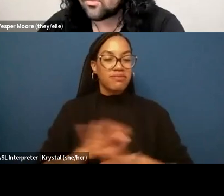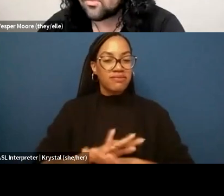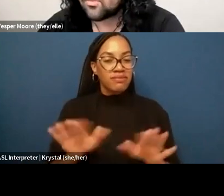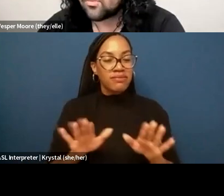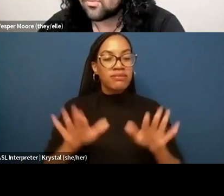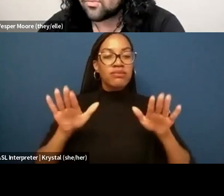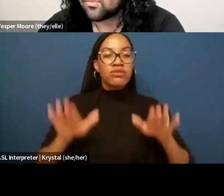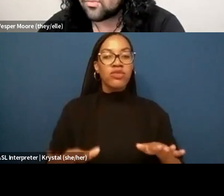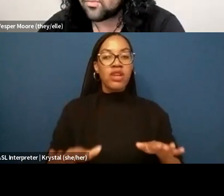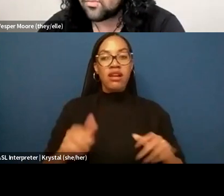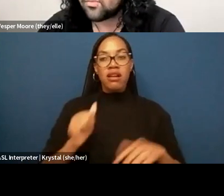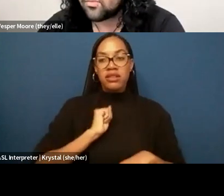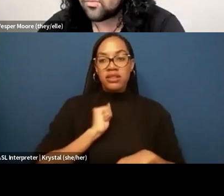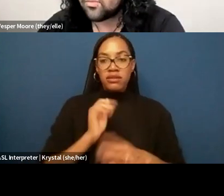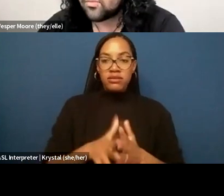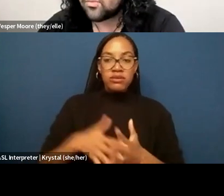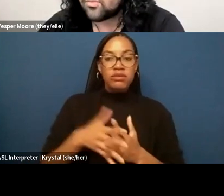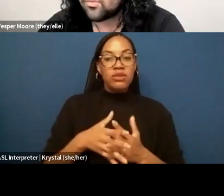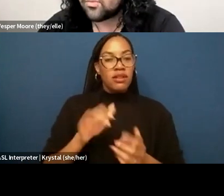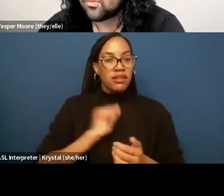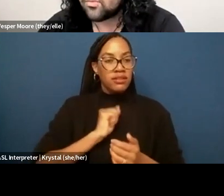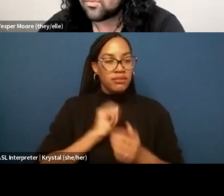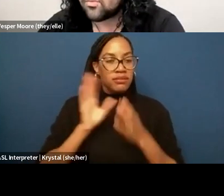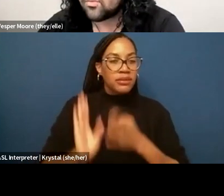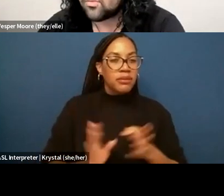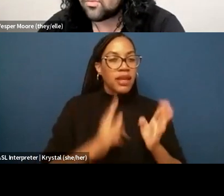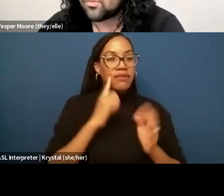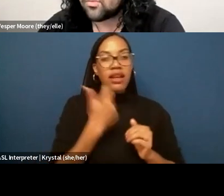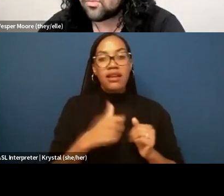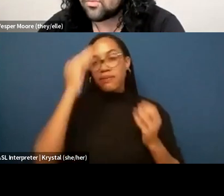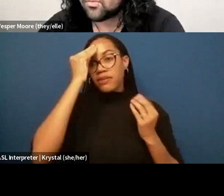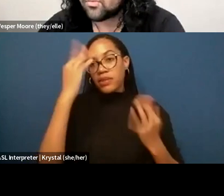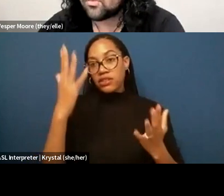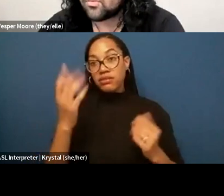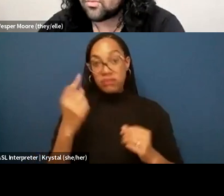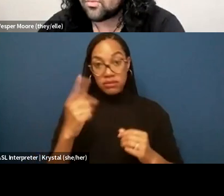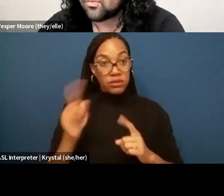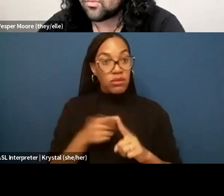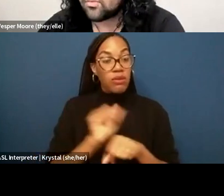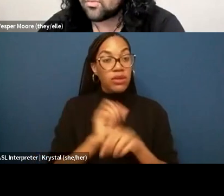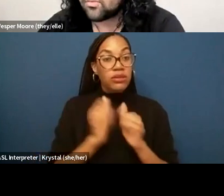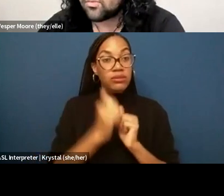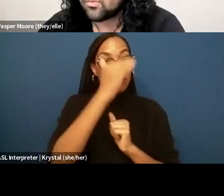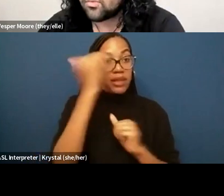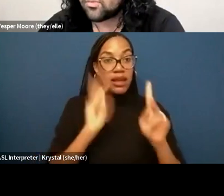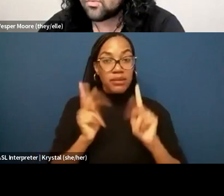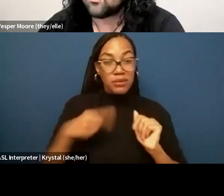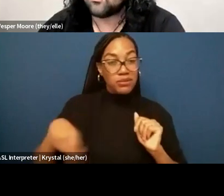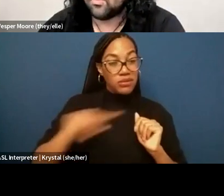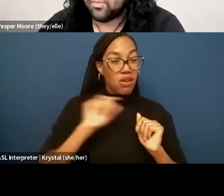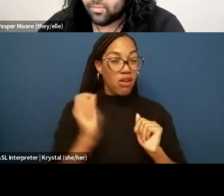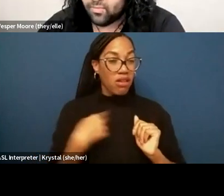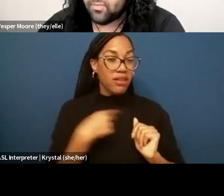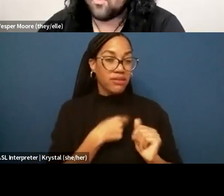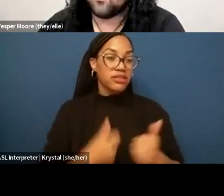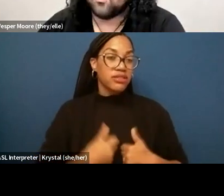and ground root ourselves so we can get prepared for the information we want to digest. Because when I'm working with Black folks, all of us in some ways are survivors of the prison industrial complex,